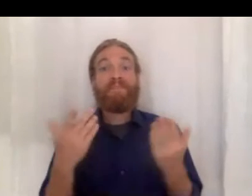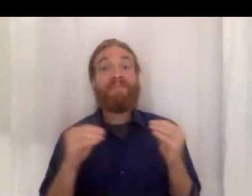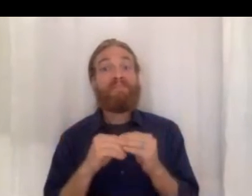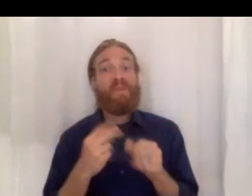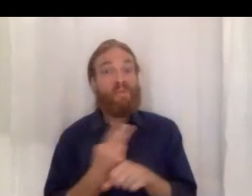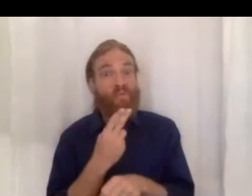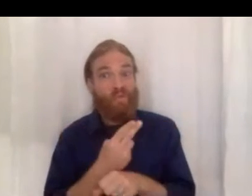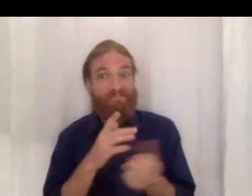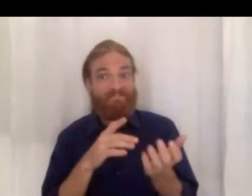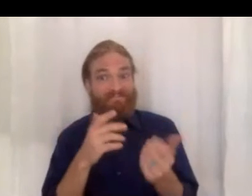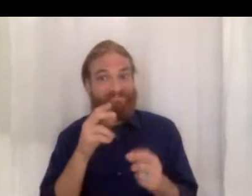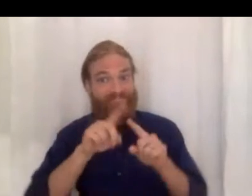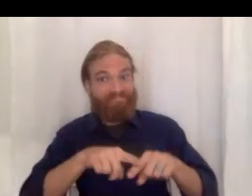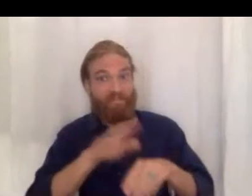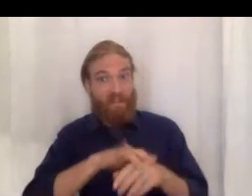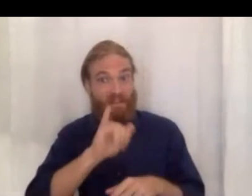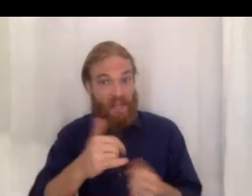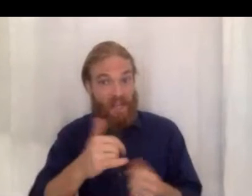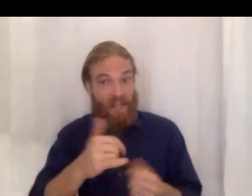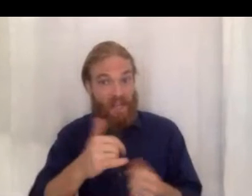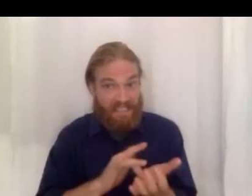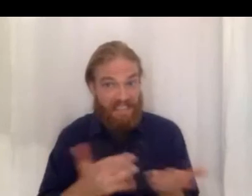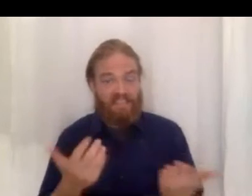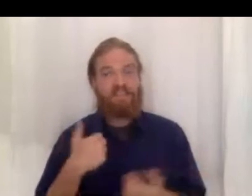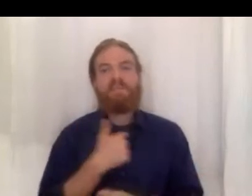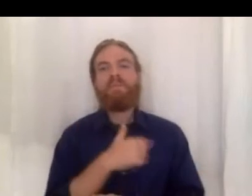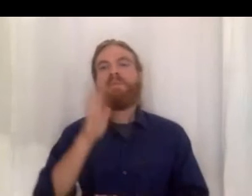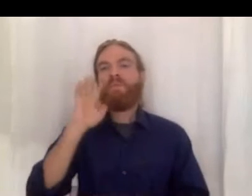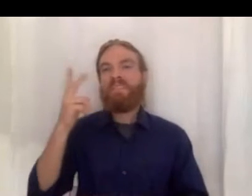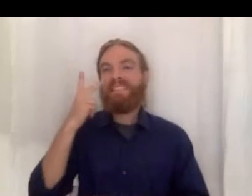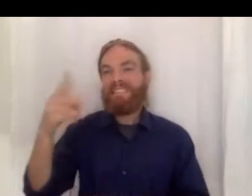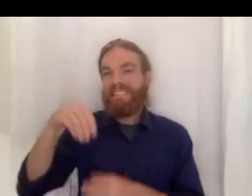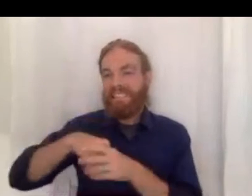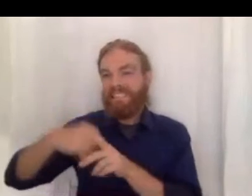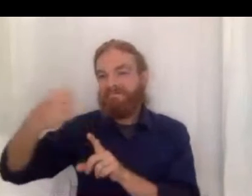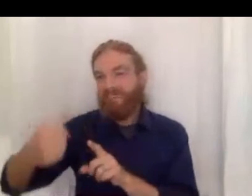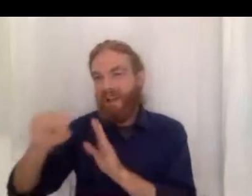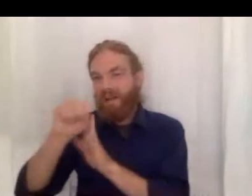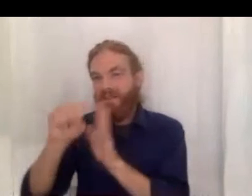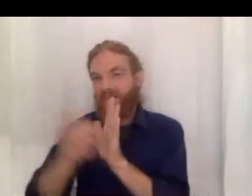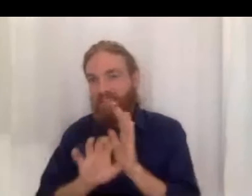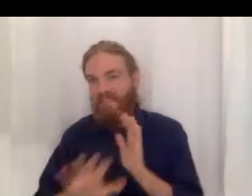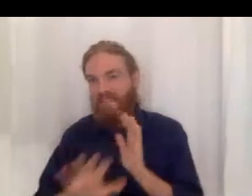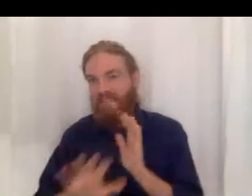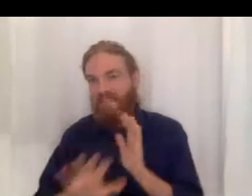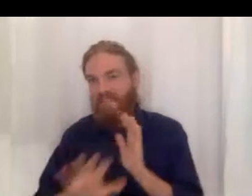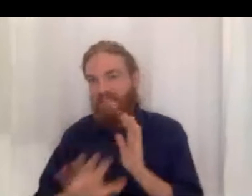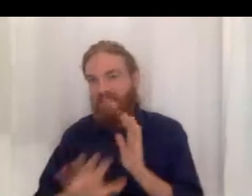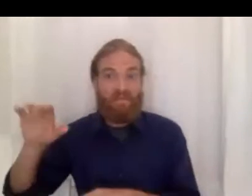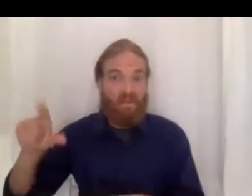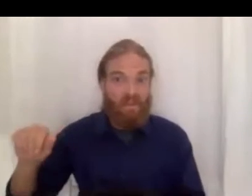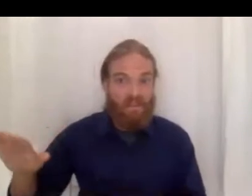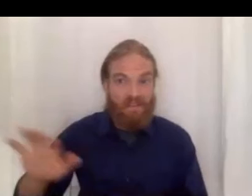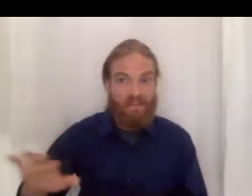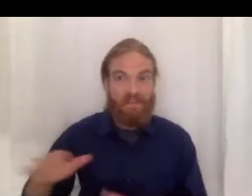southern states. And so we are now at a point where monoclonal antibodies are a limited